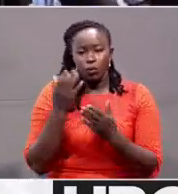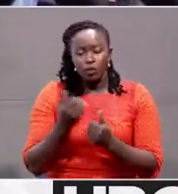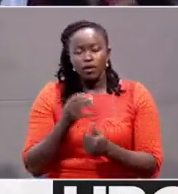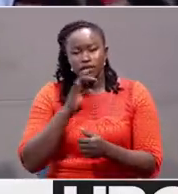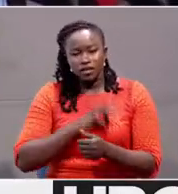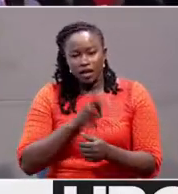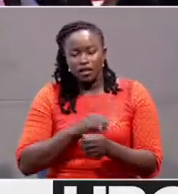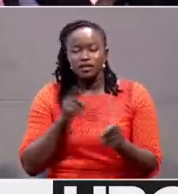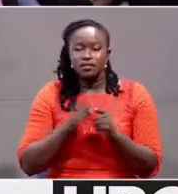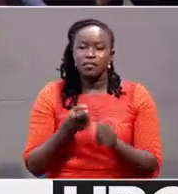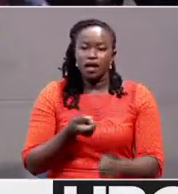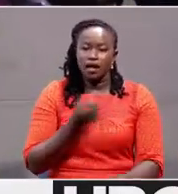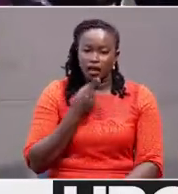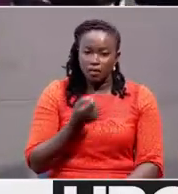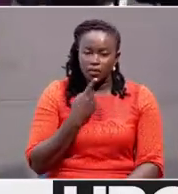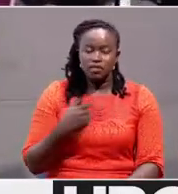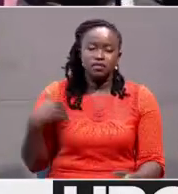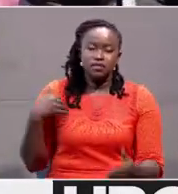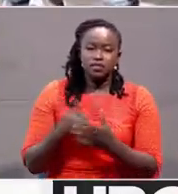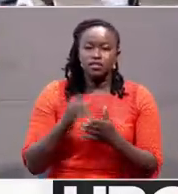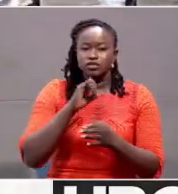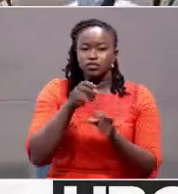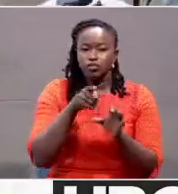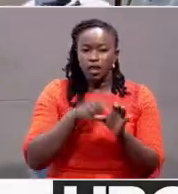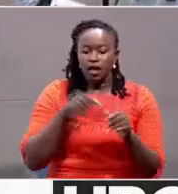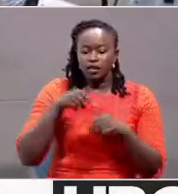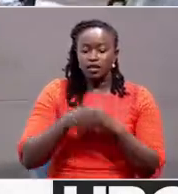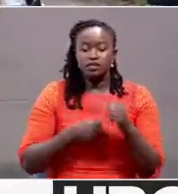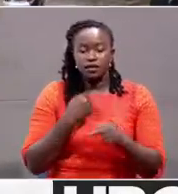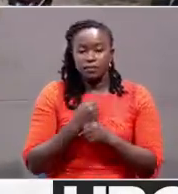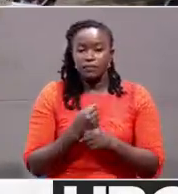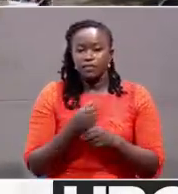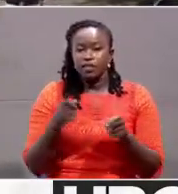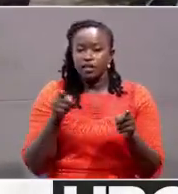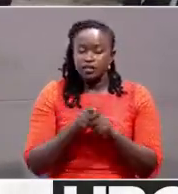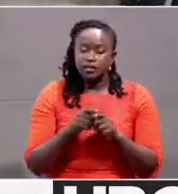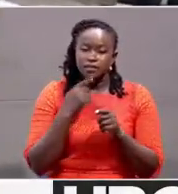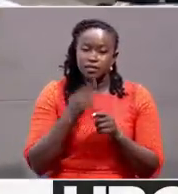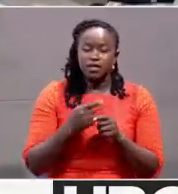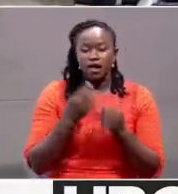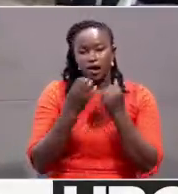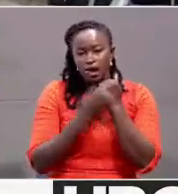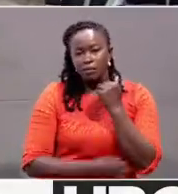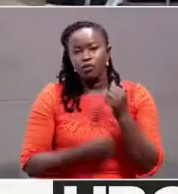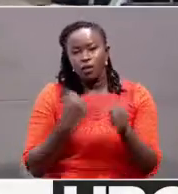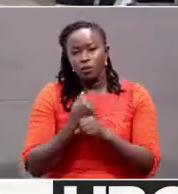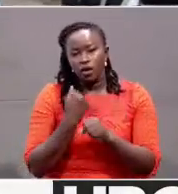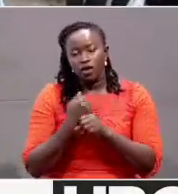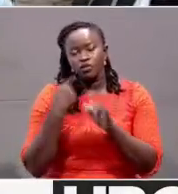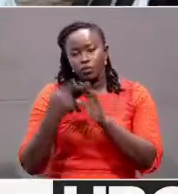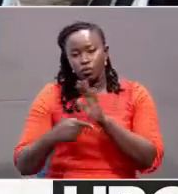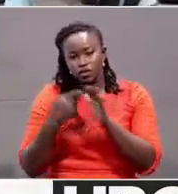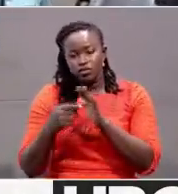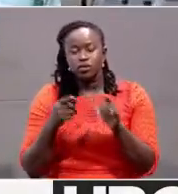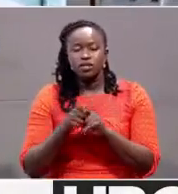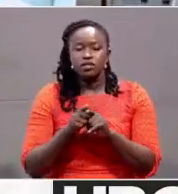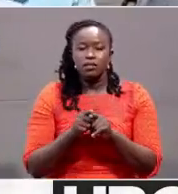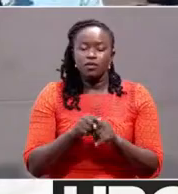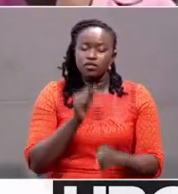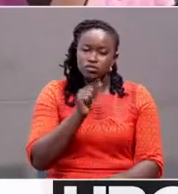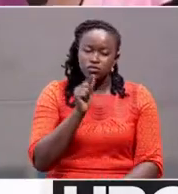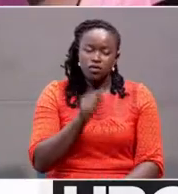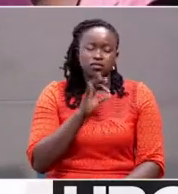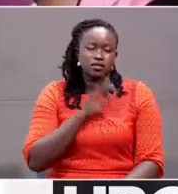and allowances since July this year. They have also decried poor working conditions and low